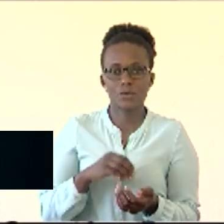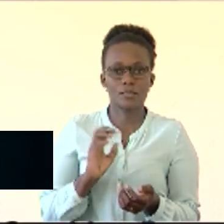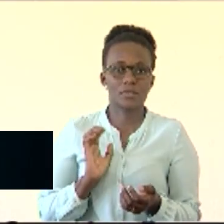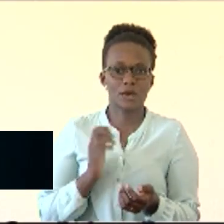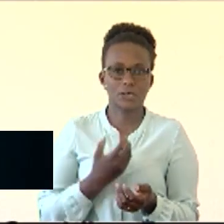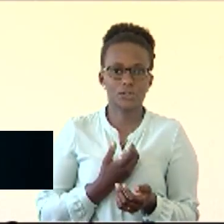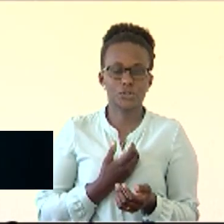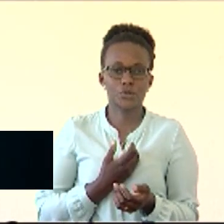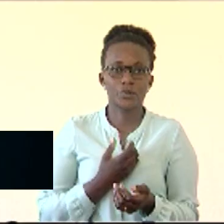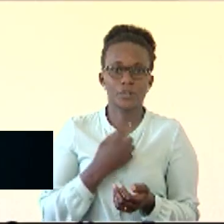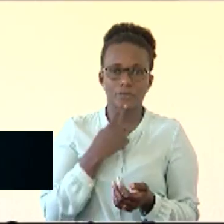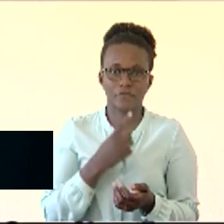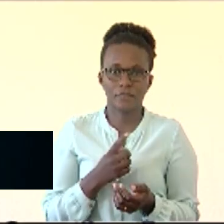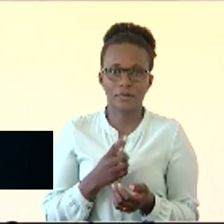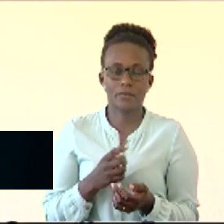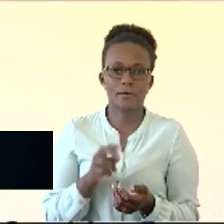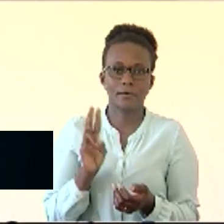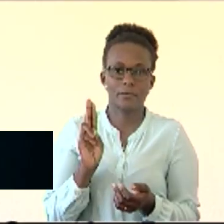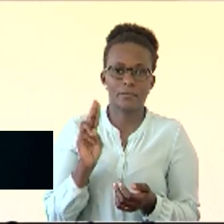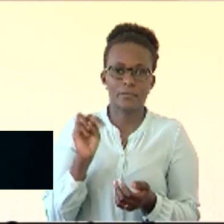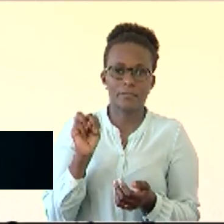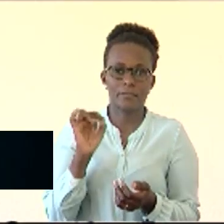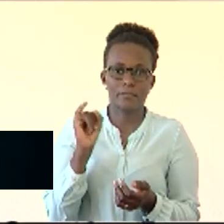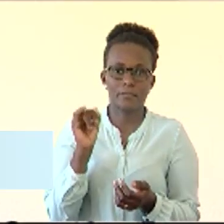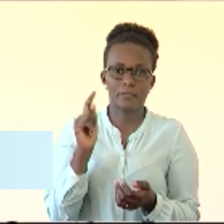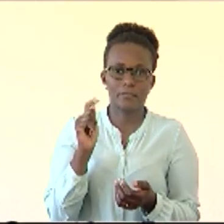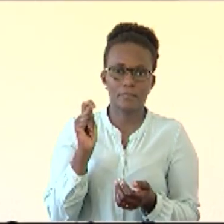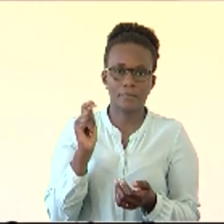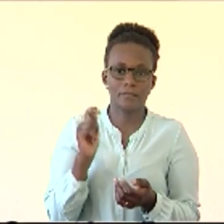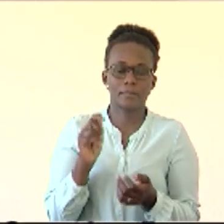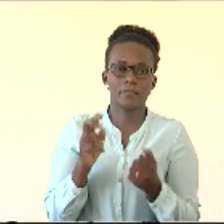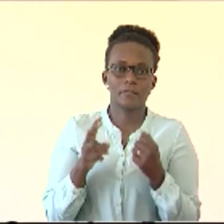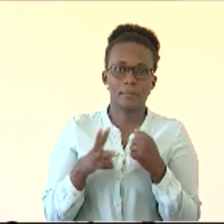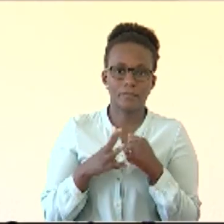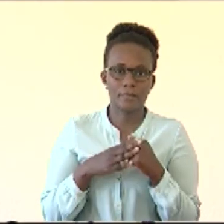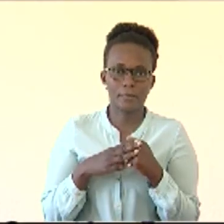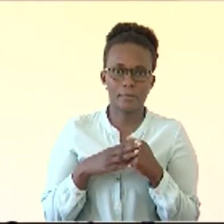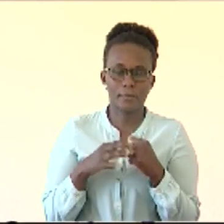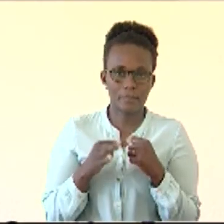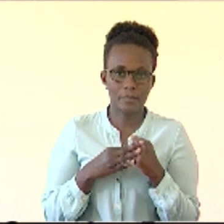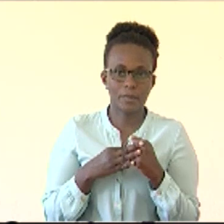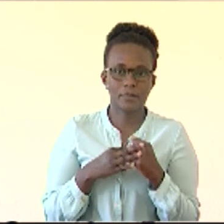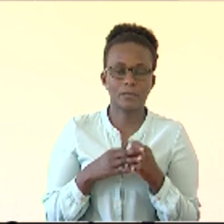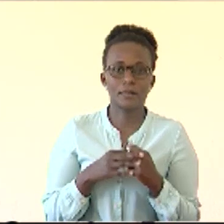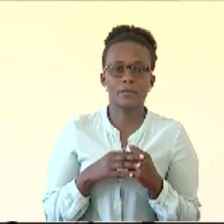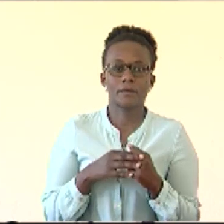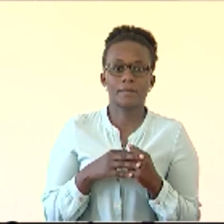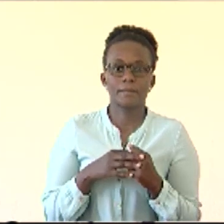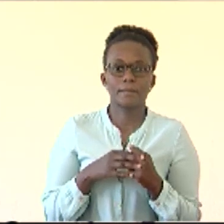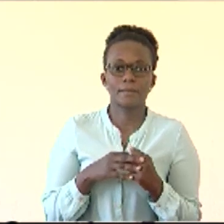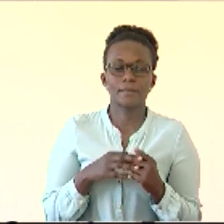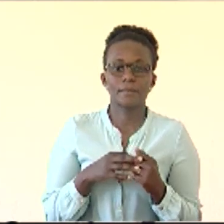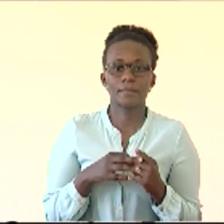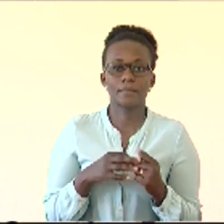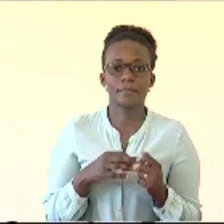Unit 8, which is Electrolysis and its application. That is Unit 8, and this is lesson